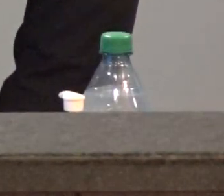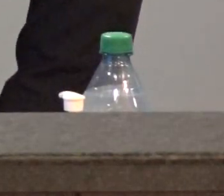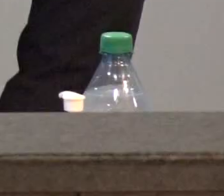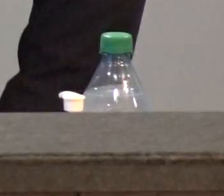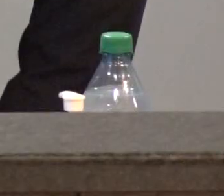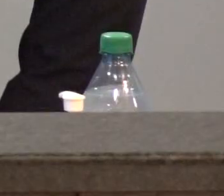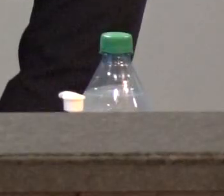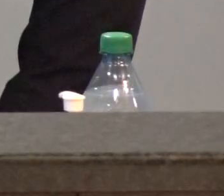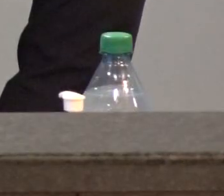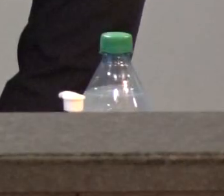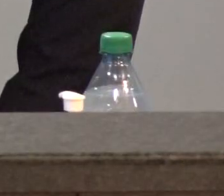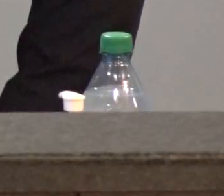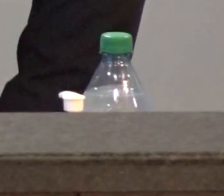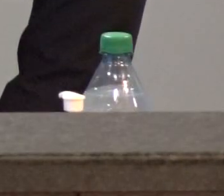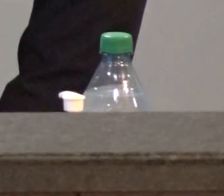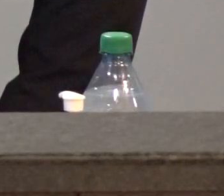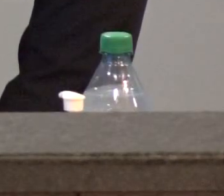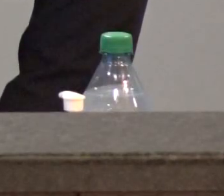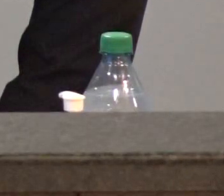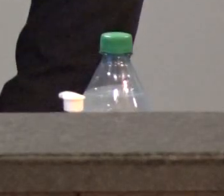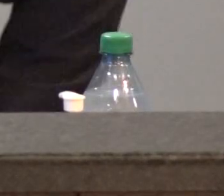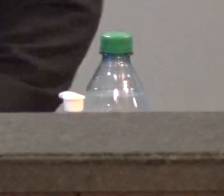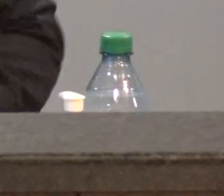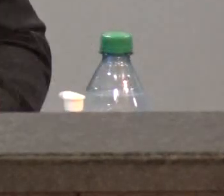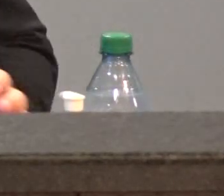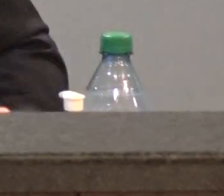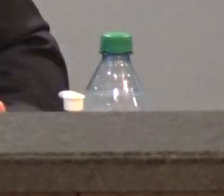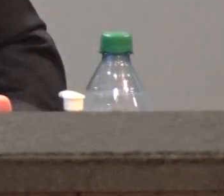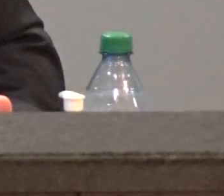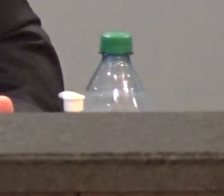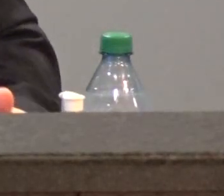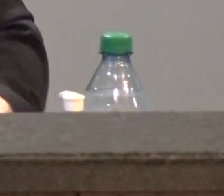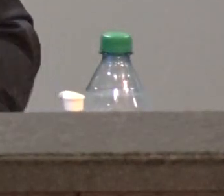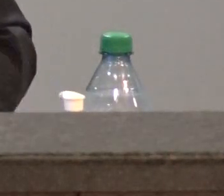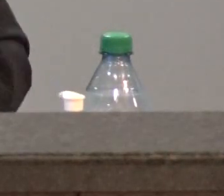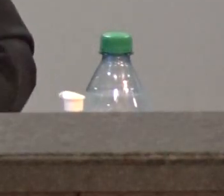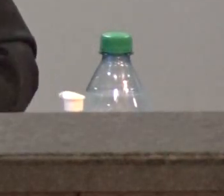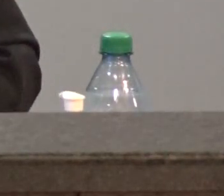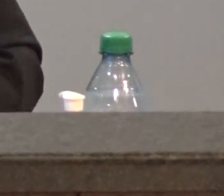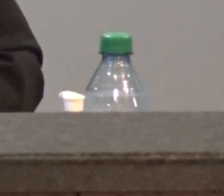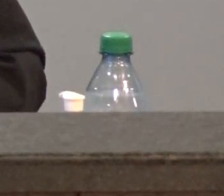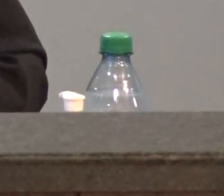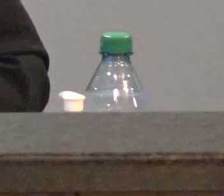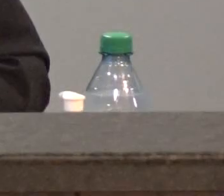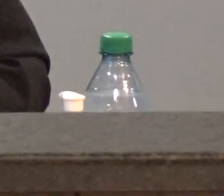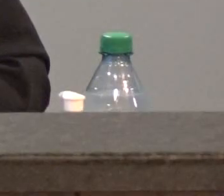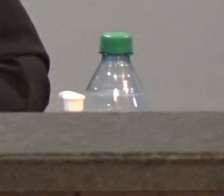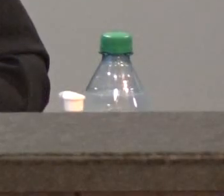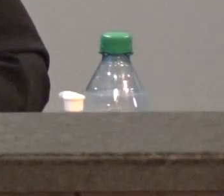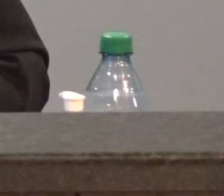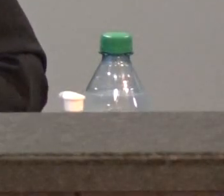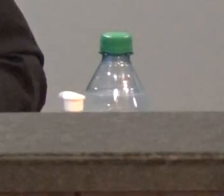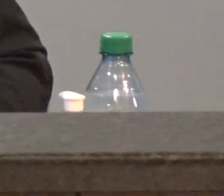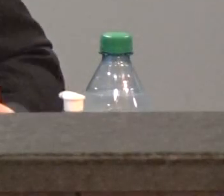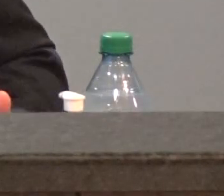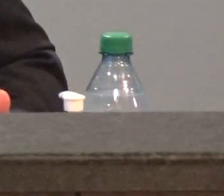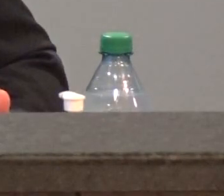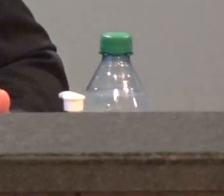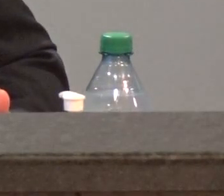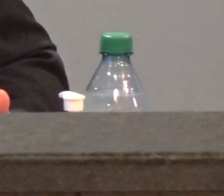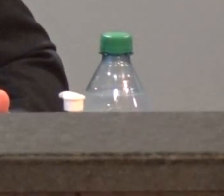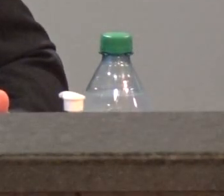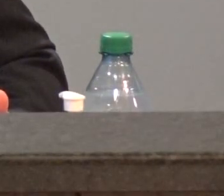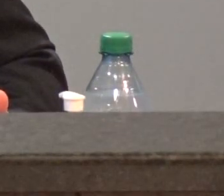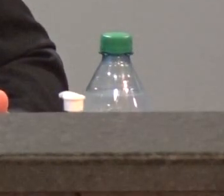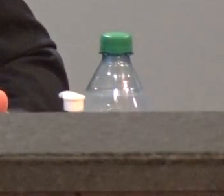some awareness around the lost pet issue. Because the less time that we can have them in our care at the shelter, the better,